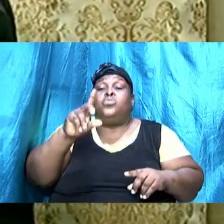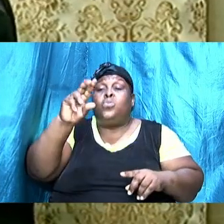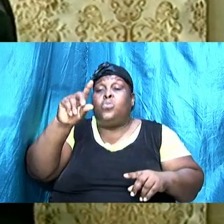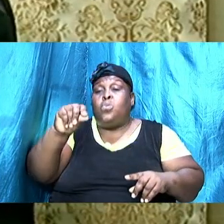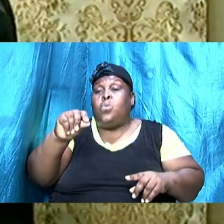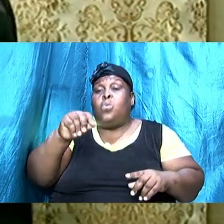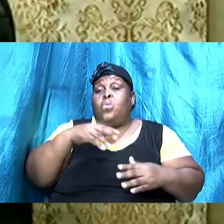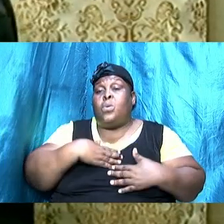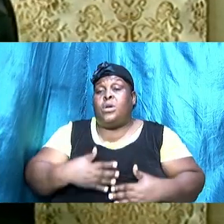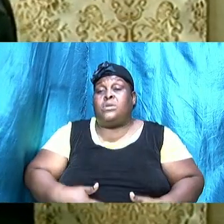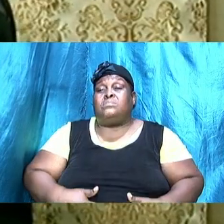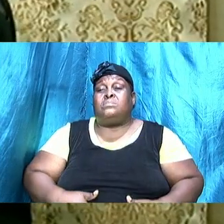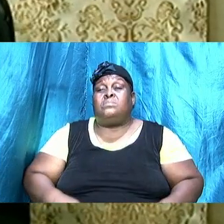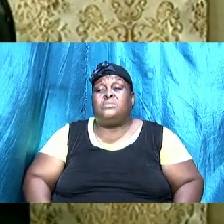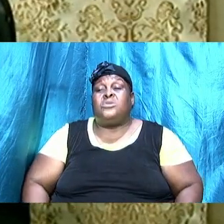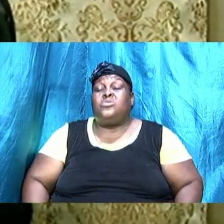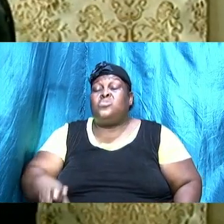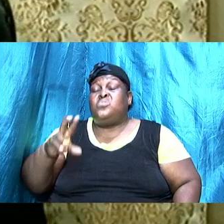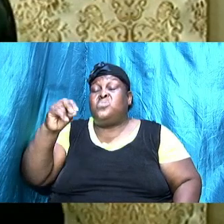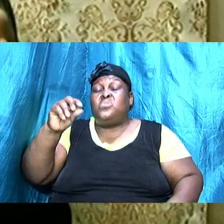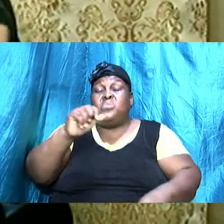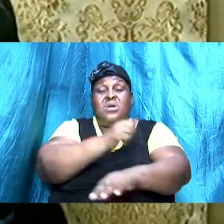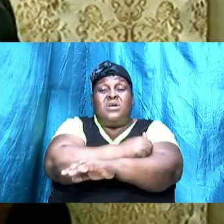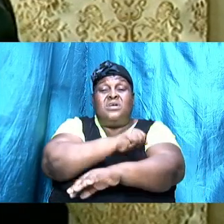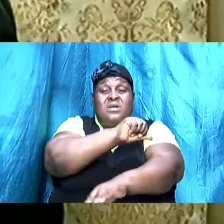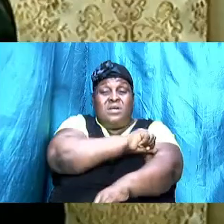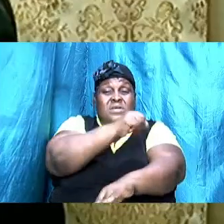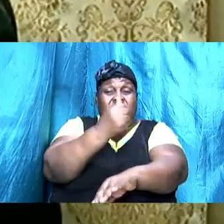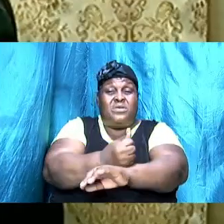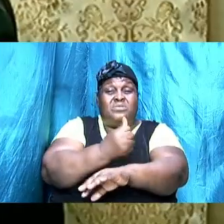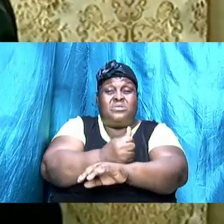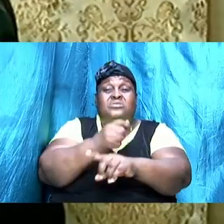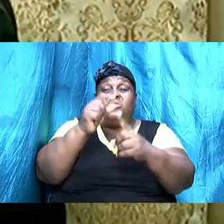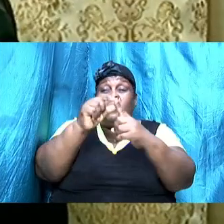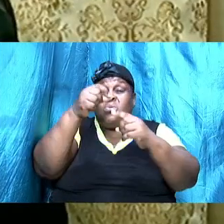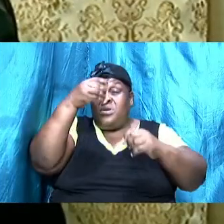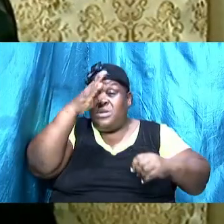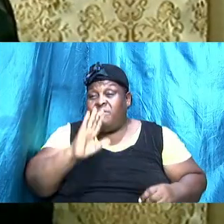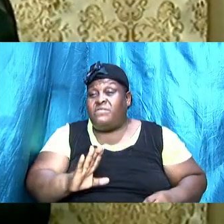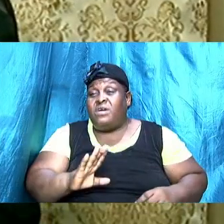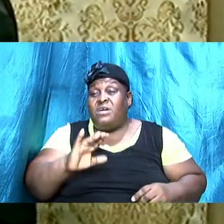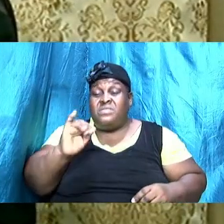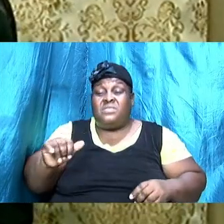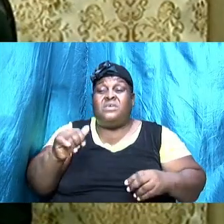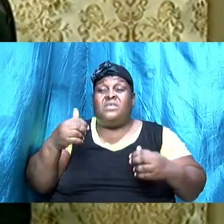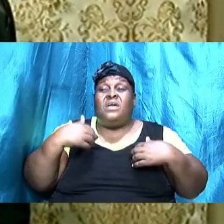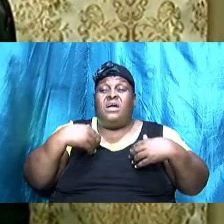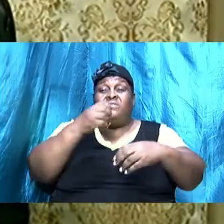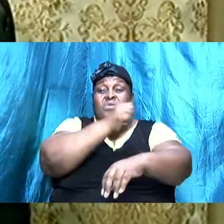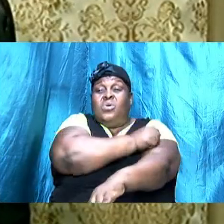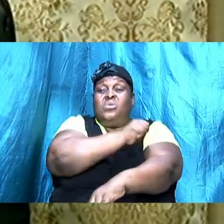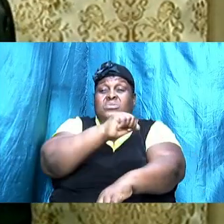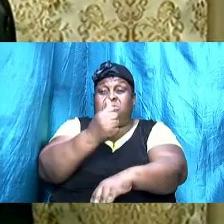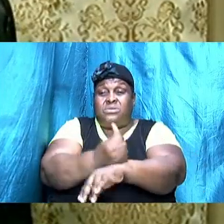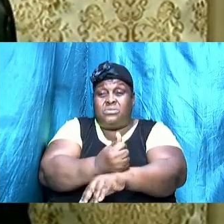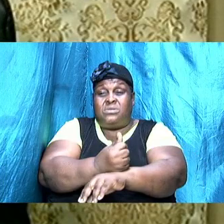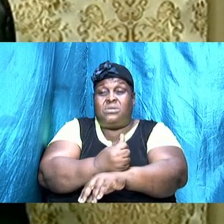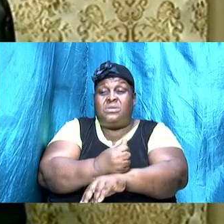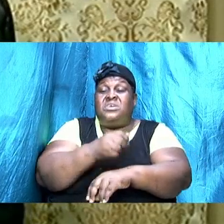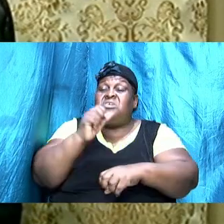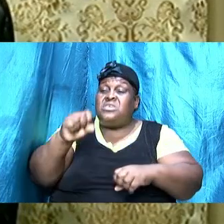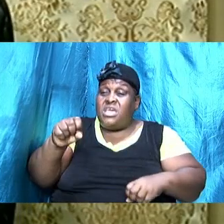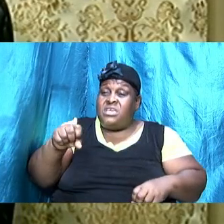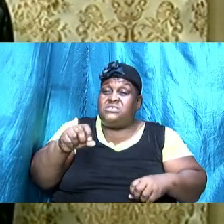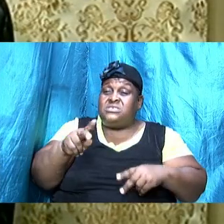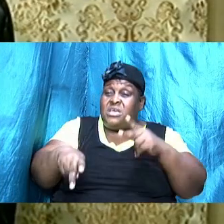not any authority on these things. It is the word of God that is the authority. Yes, people want the best for you.